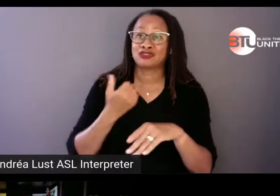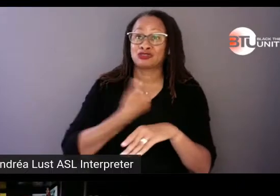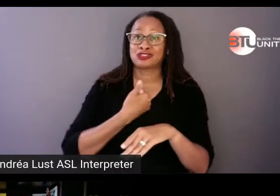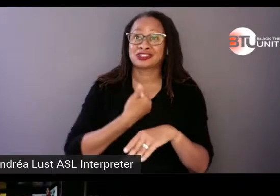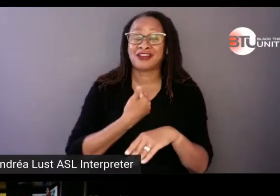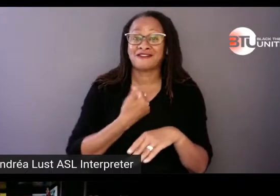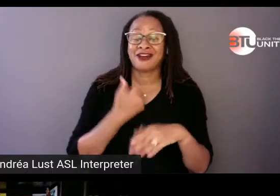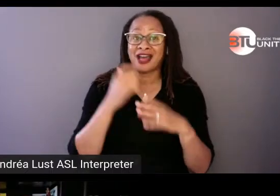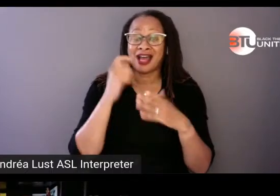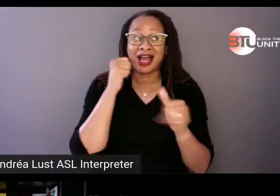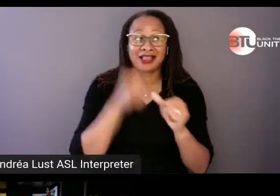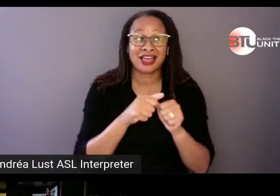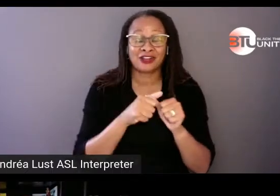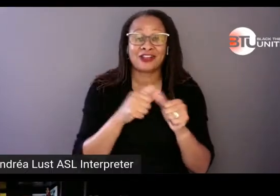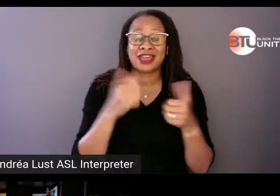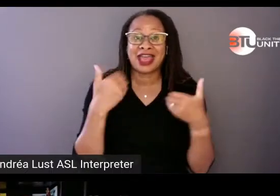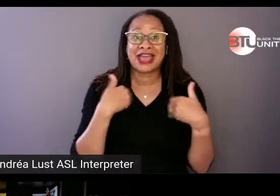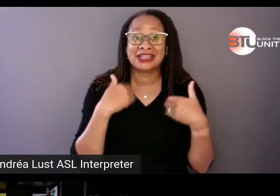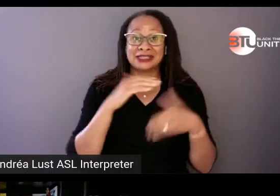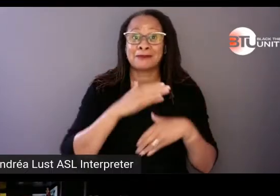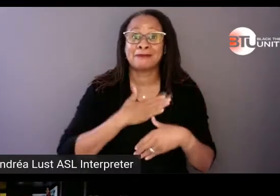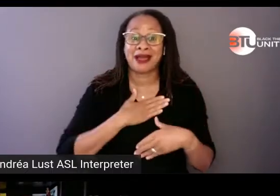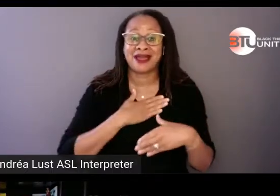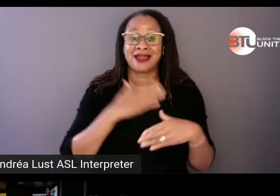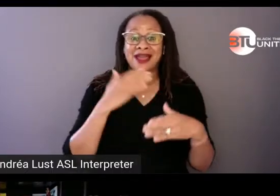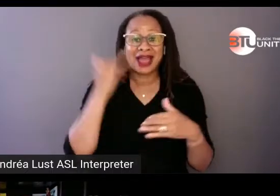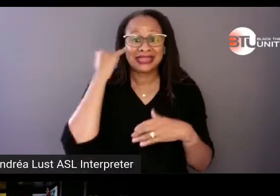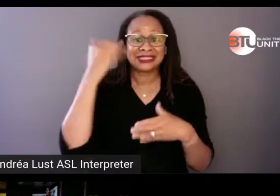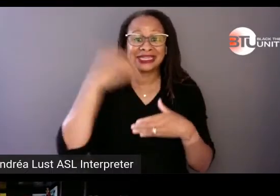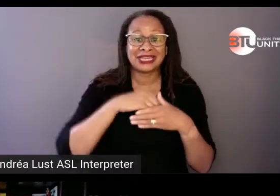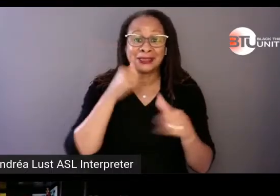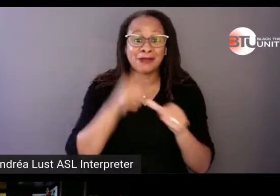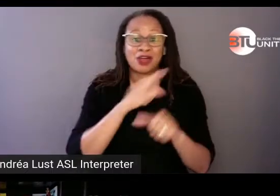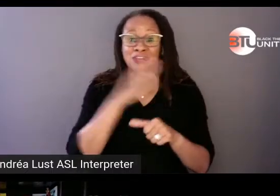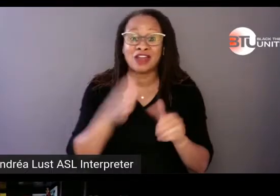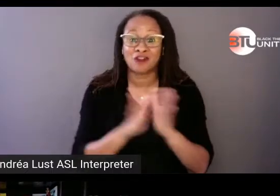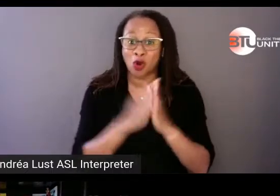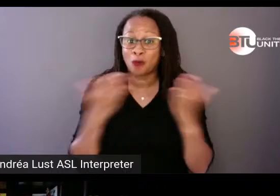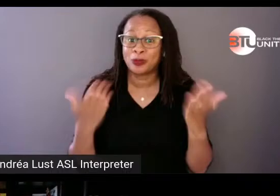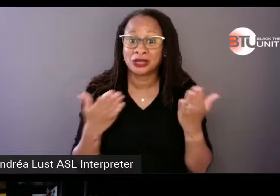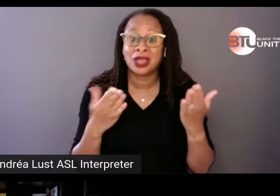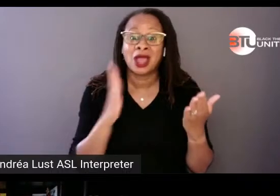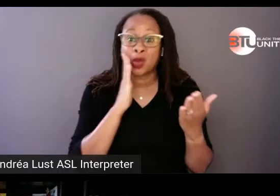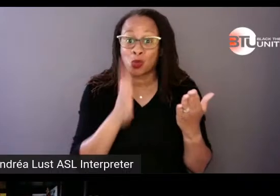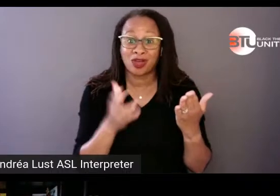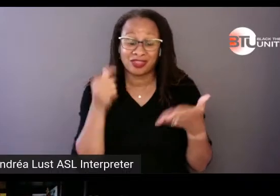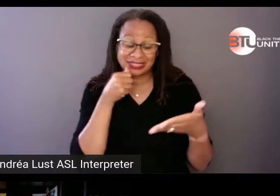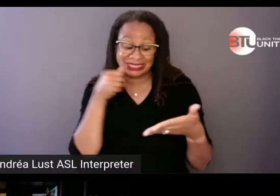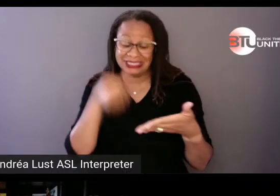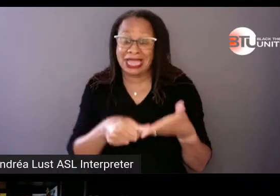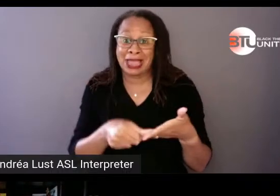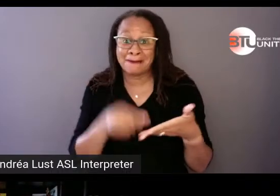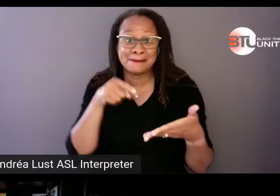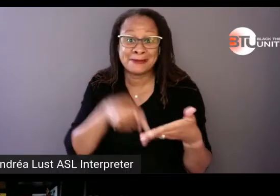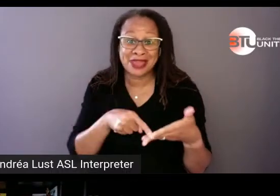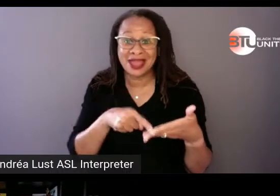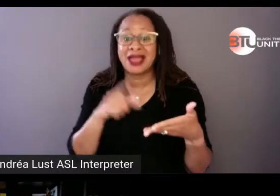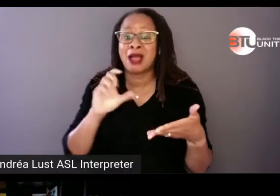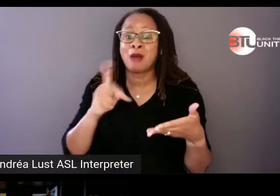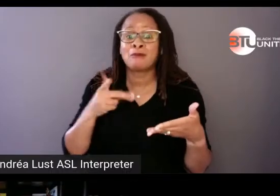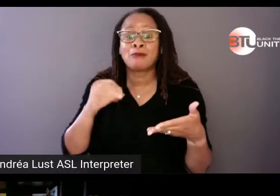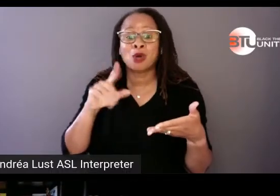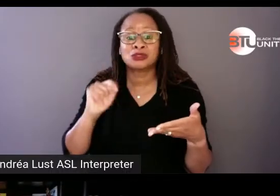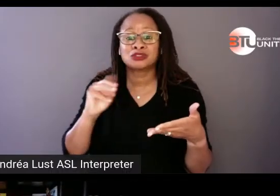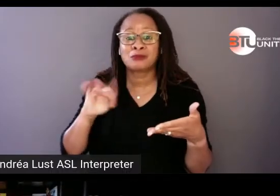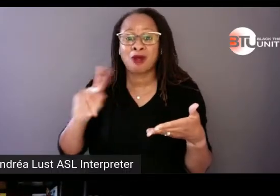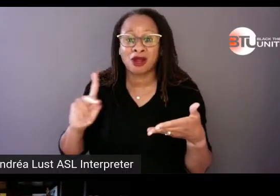your idea in the mail and never open it? Will the postmark serve as a proof as the date of when you had